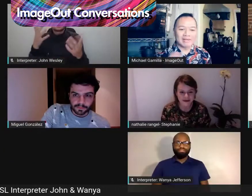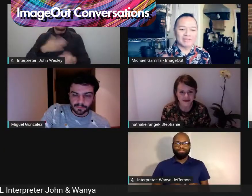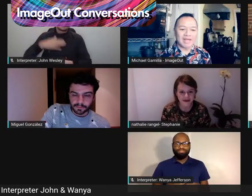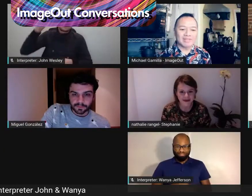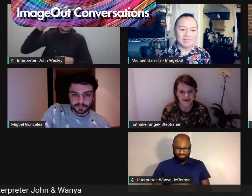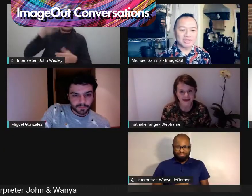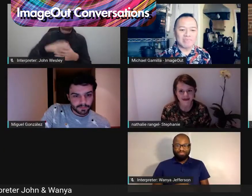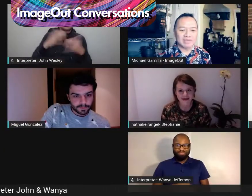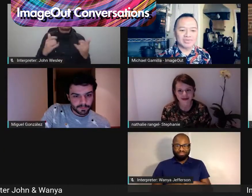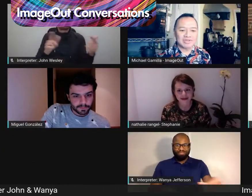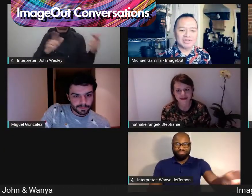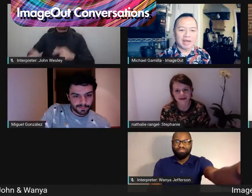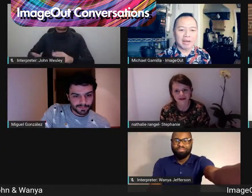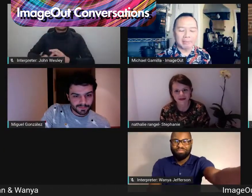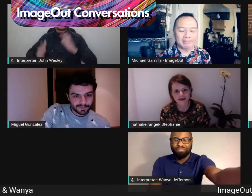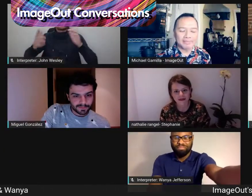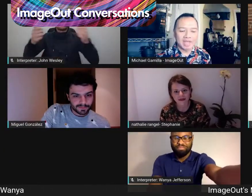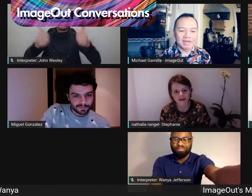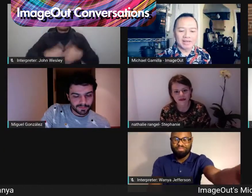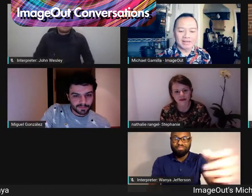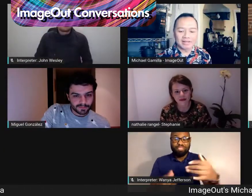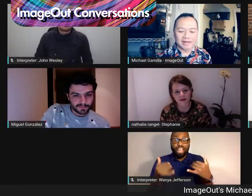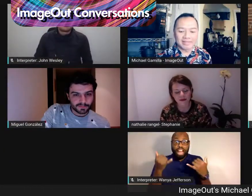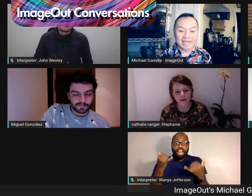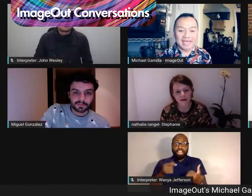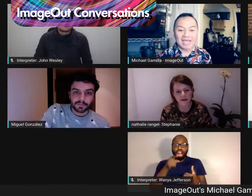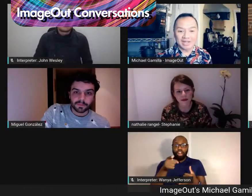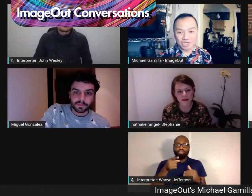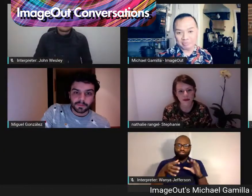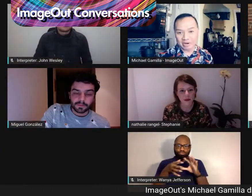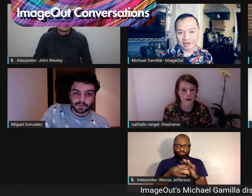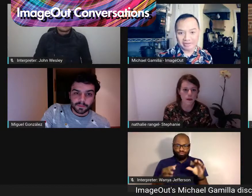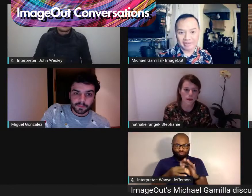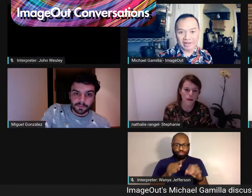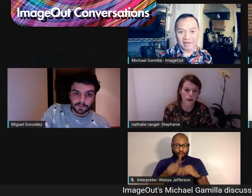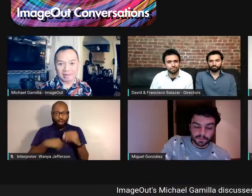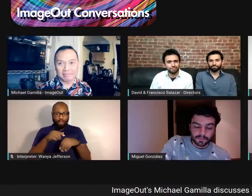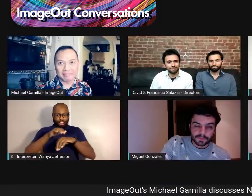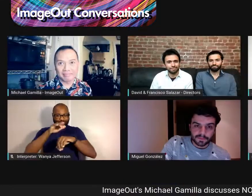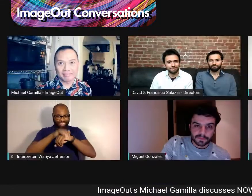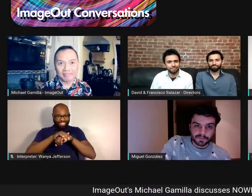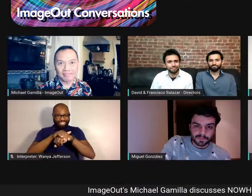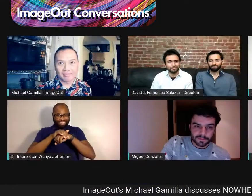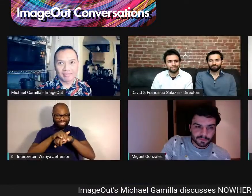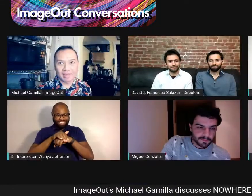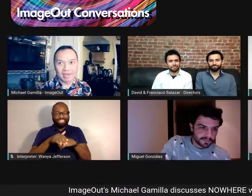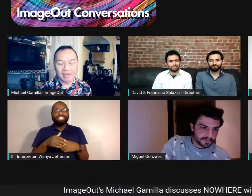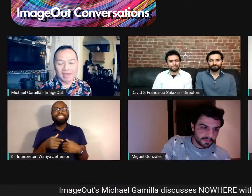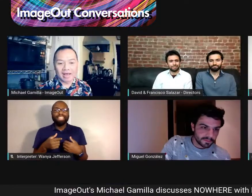Well, now that you mentioned the English part,